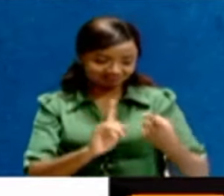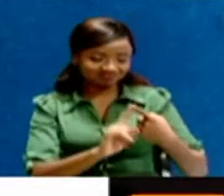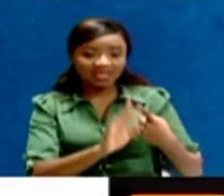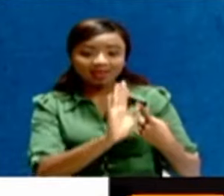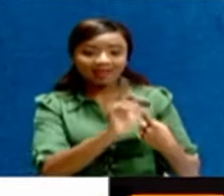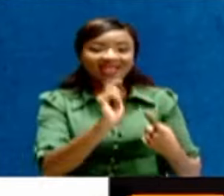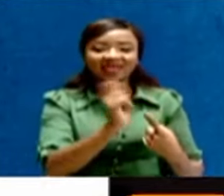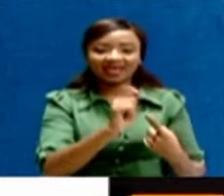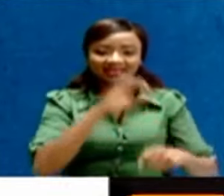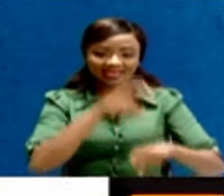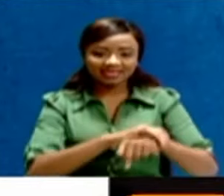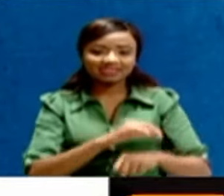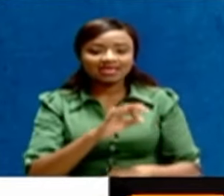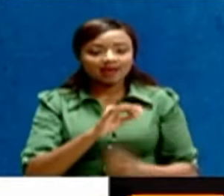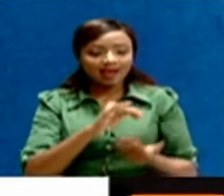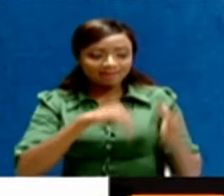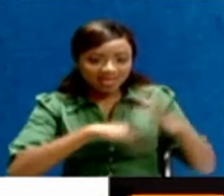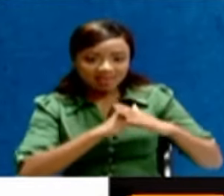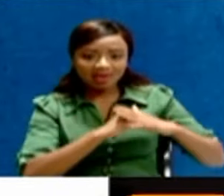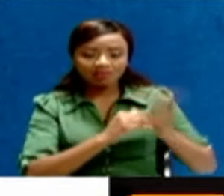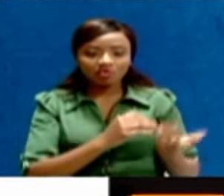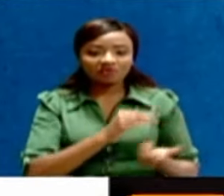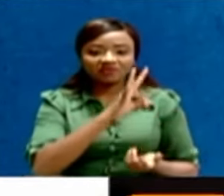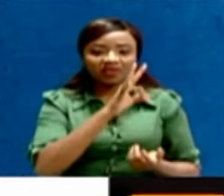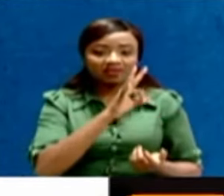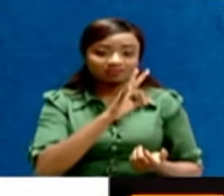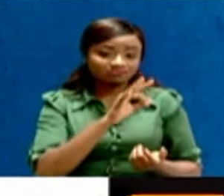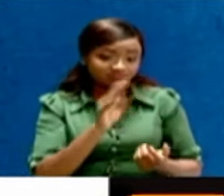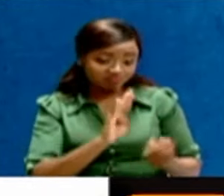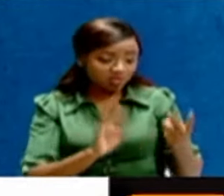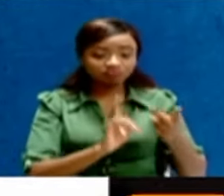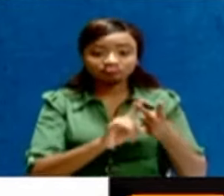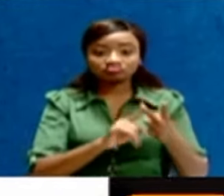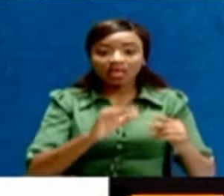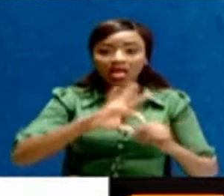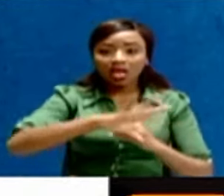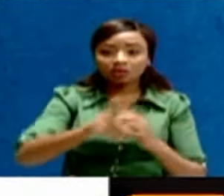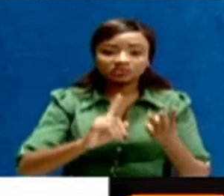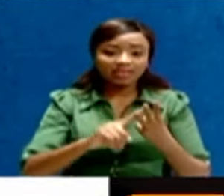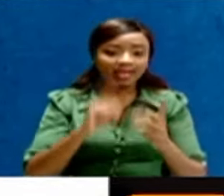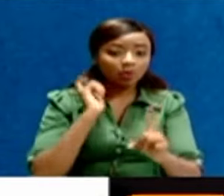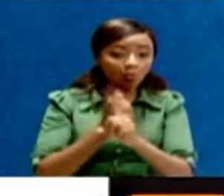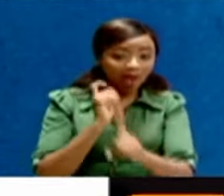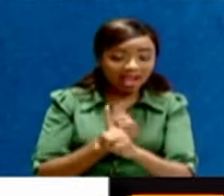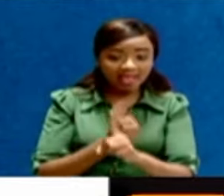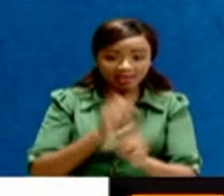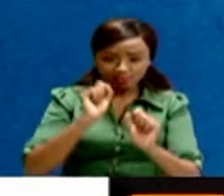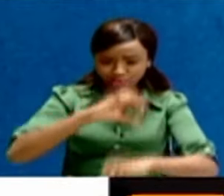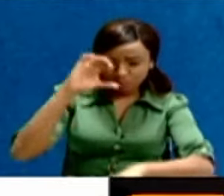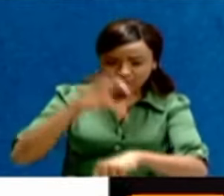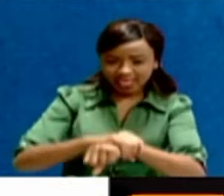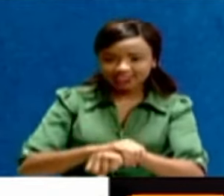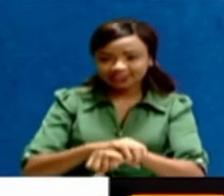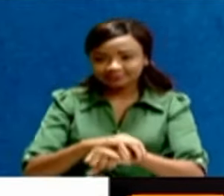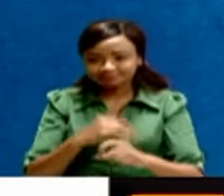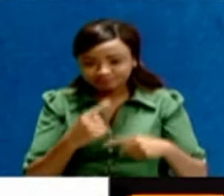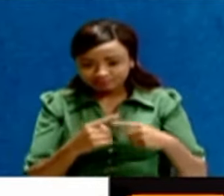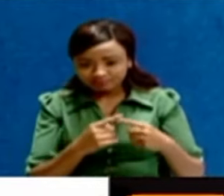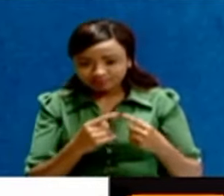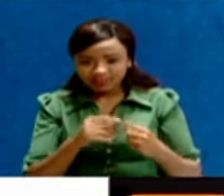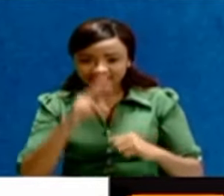like Narok will continue getting a minimum of $8.039 billion. A county like Kwale will continue getting